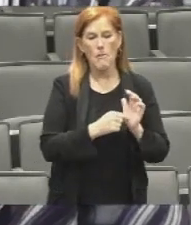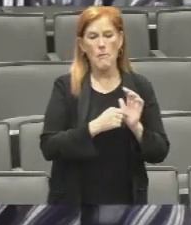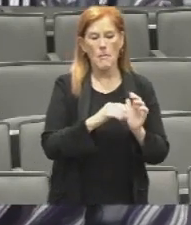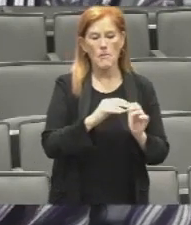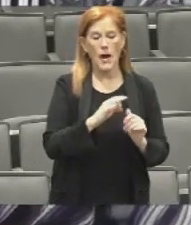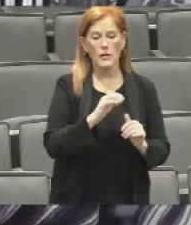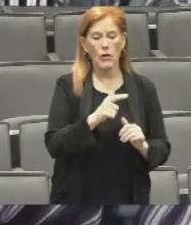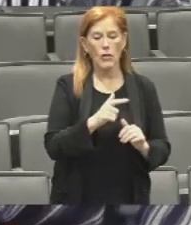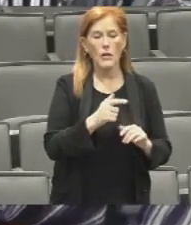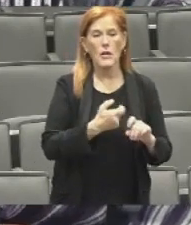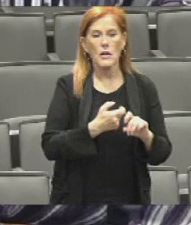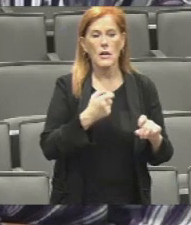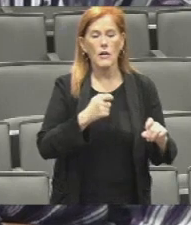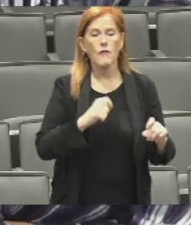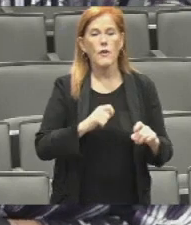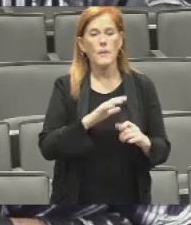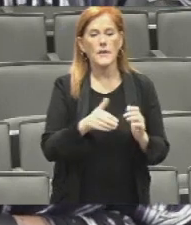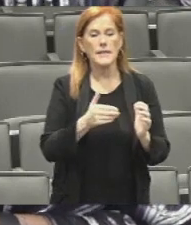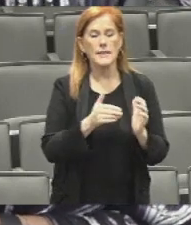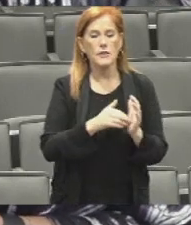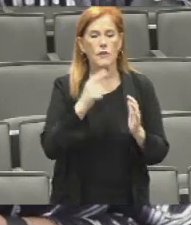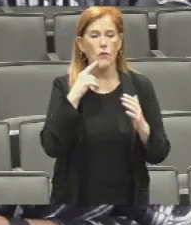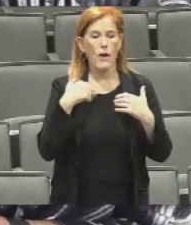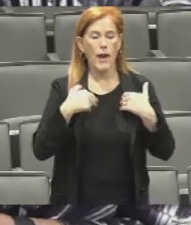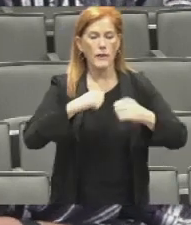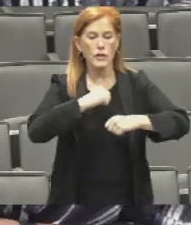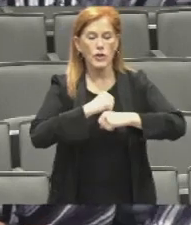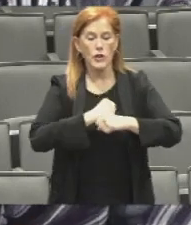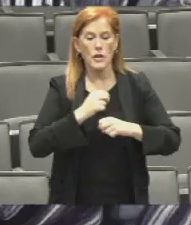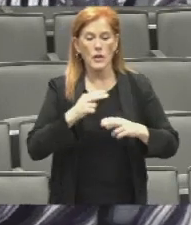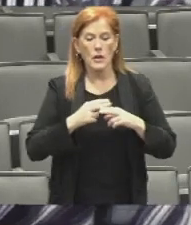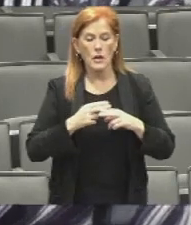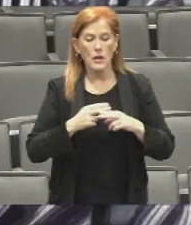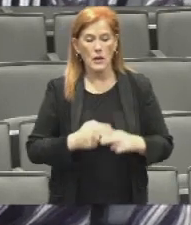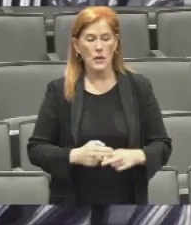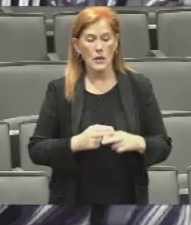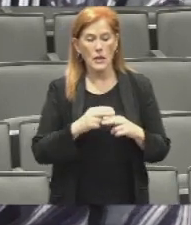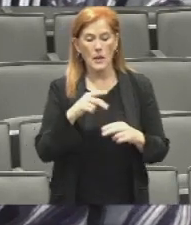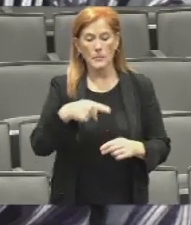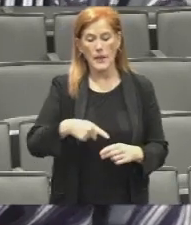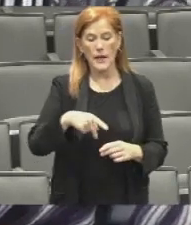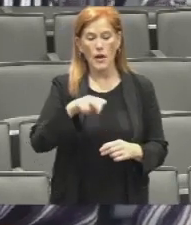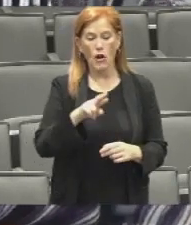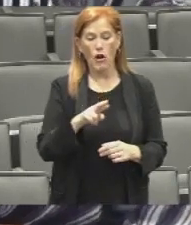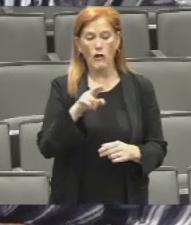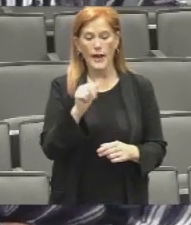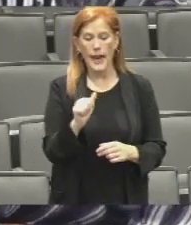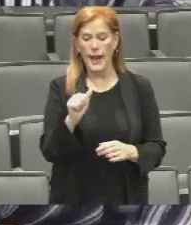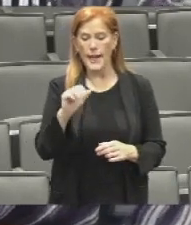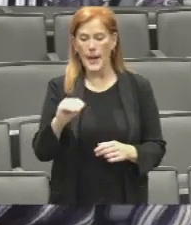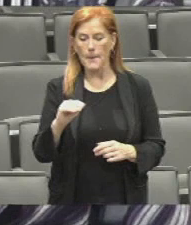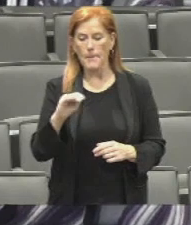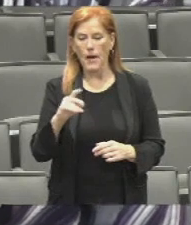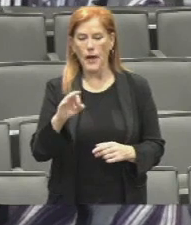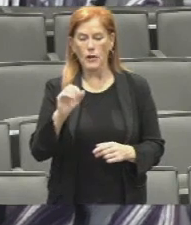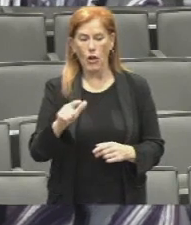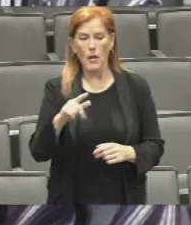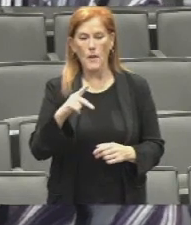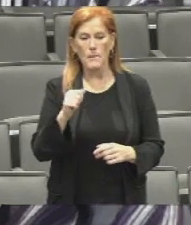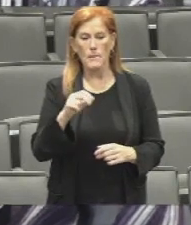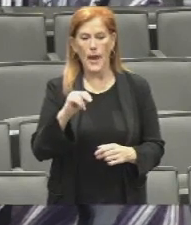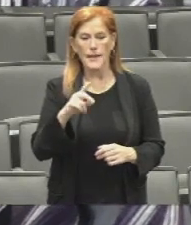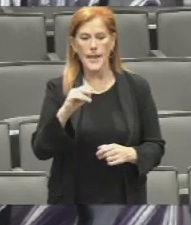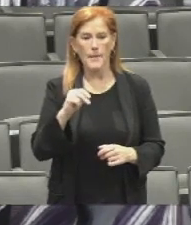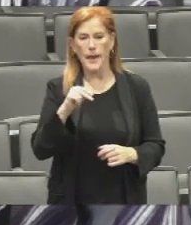of the Global Center for Health Security. It's called the PRAM model, P-R-A-M, Pandemic